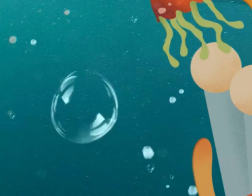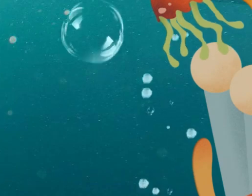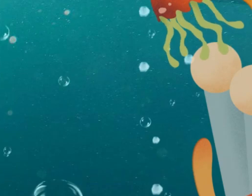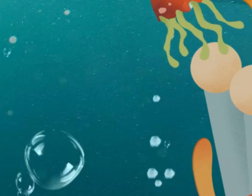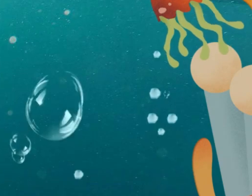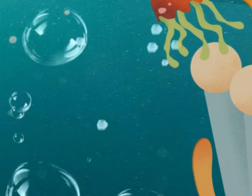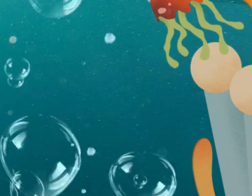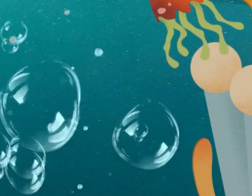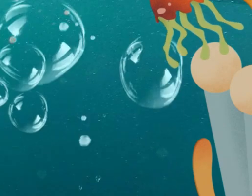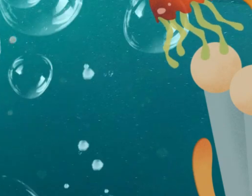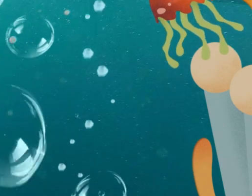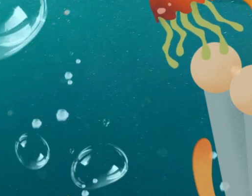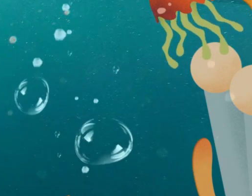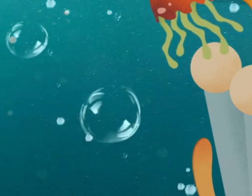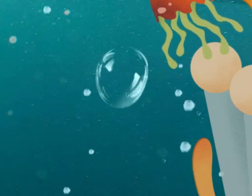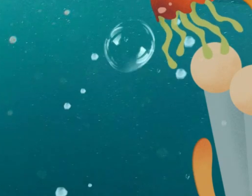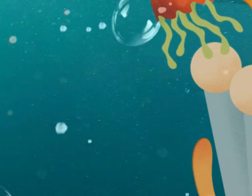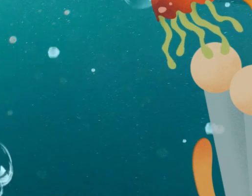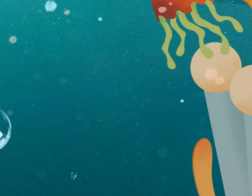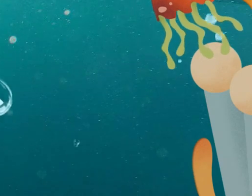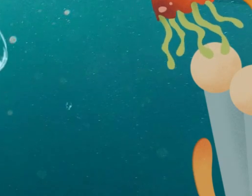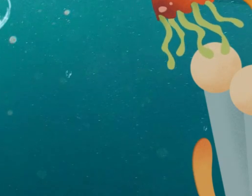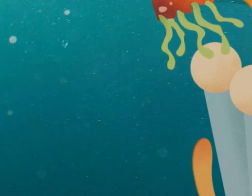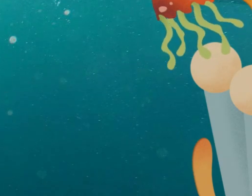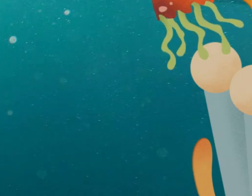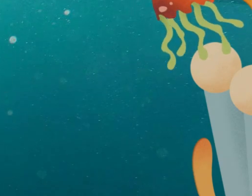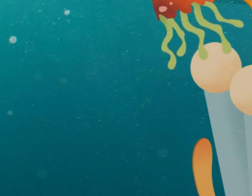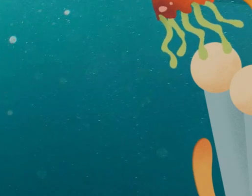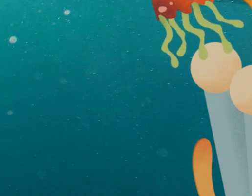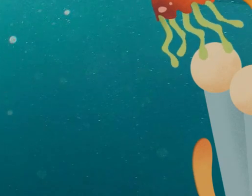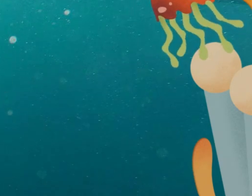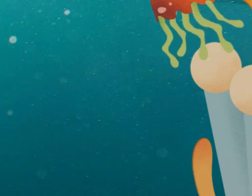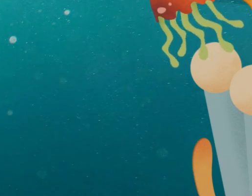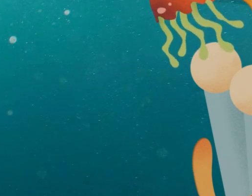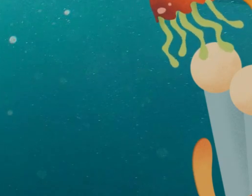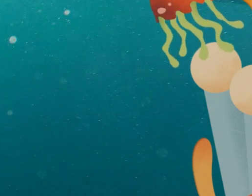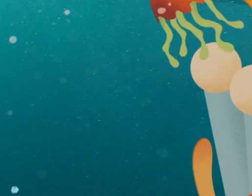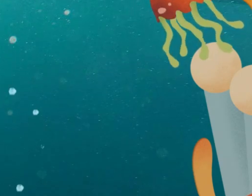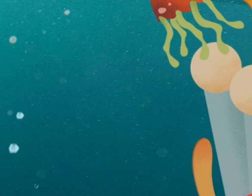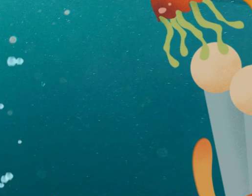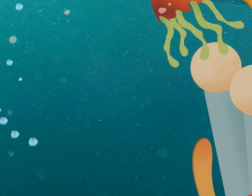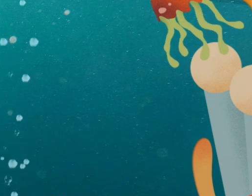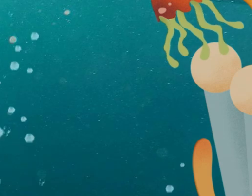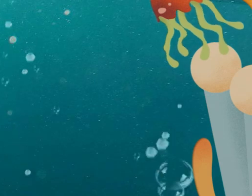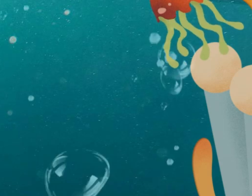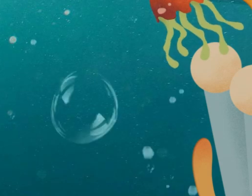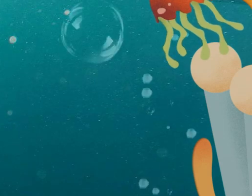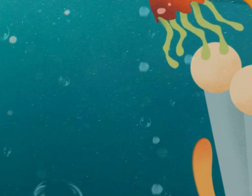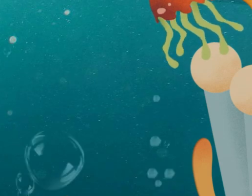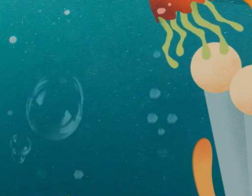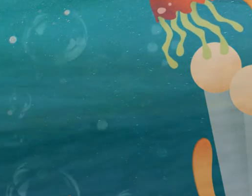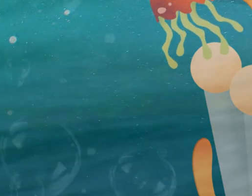Shelley, and welcome to BIMS Bites Kids with your host, Andrew Walker. Take it away, Andrew.